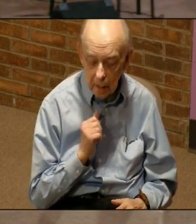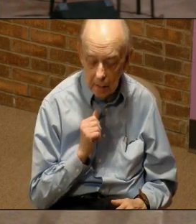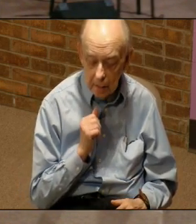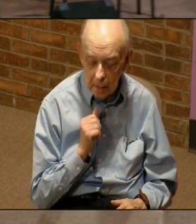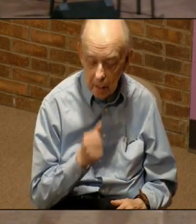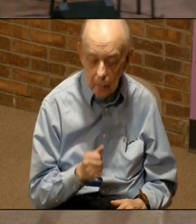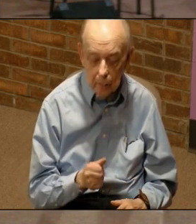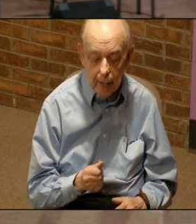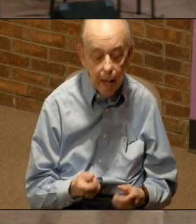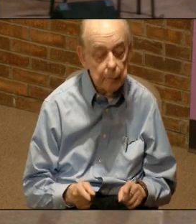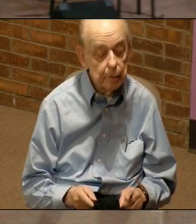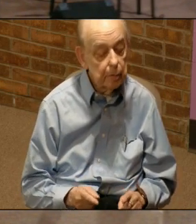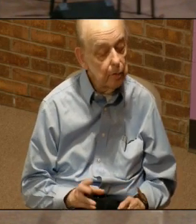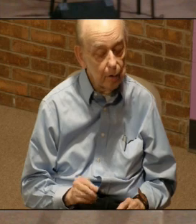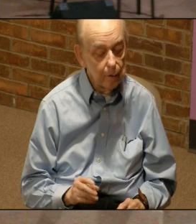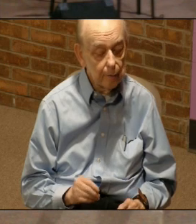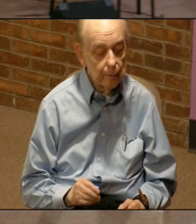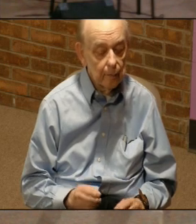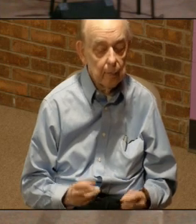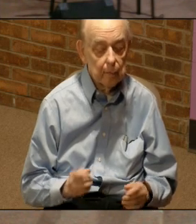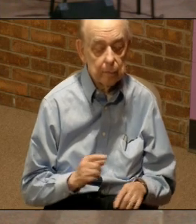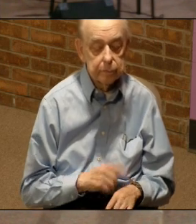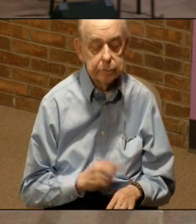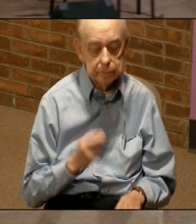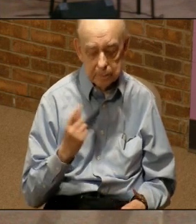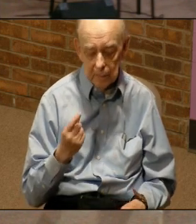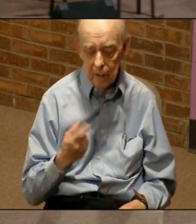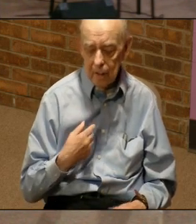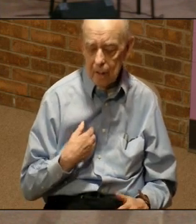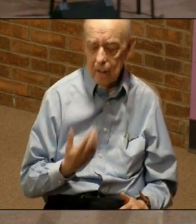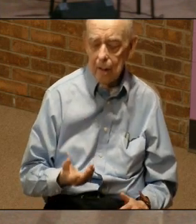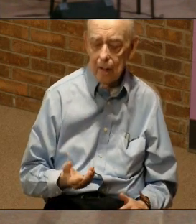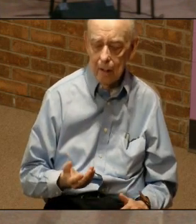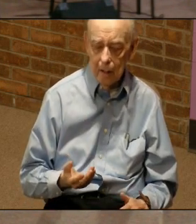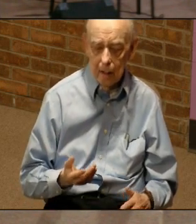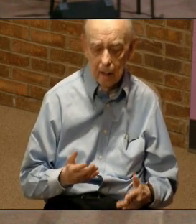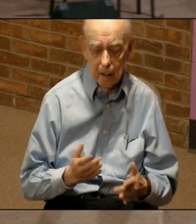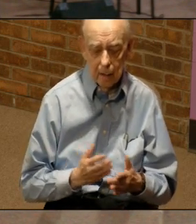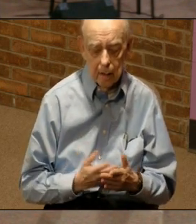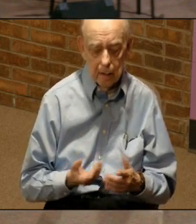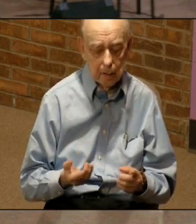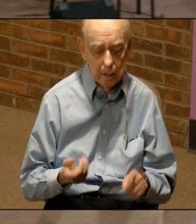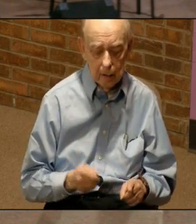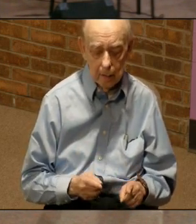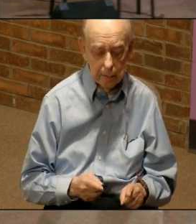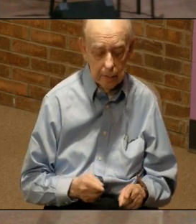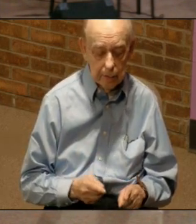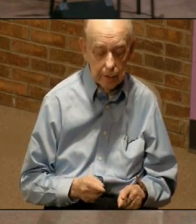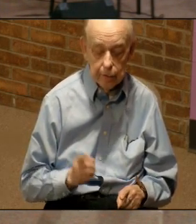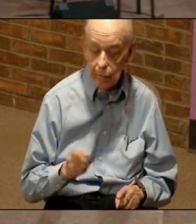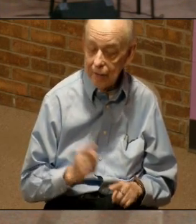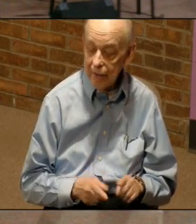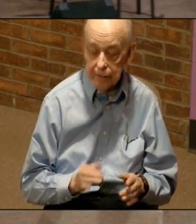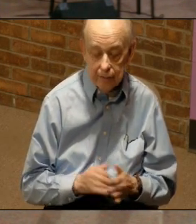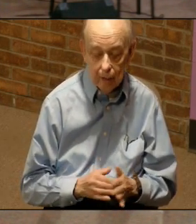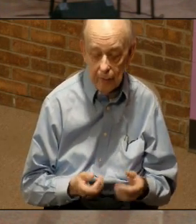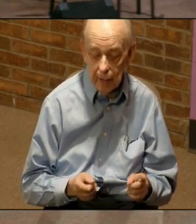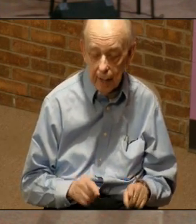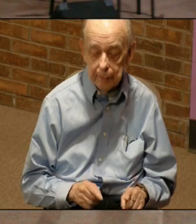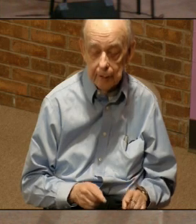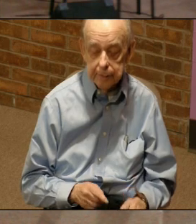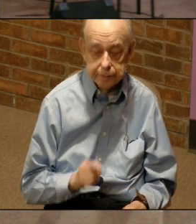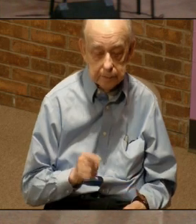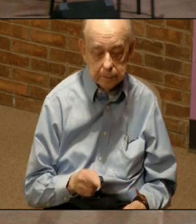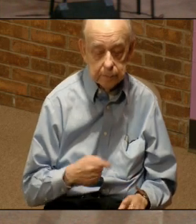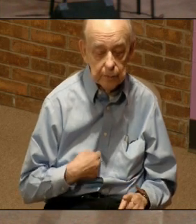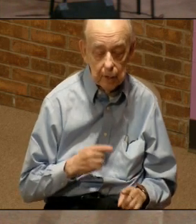happen. A lot of times people think, well, we'll stop it from occurring. No, you can't. You